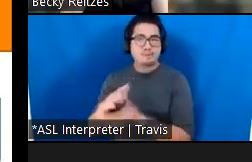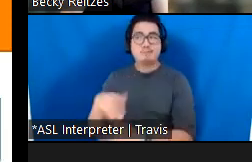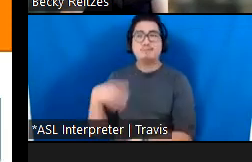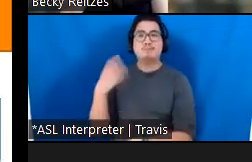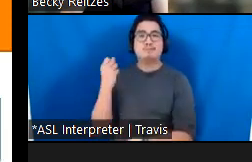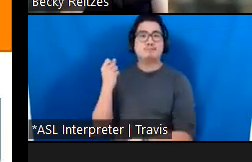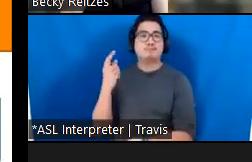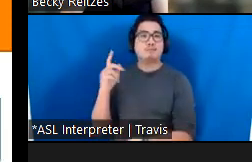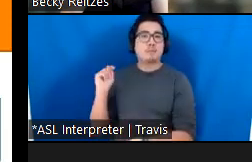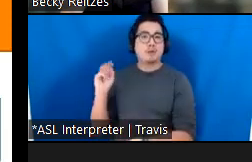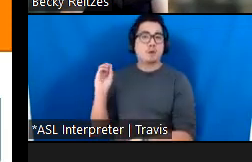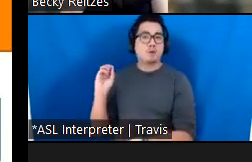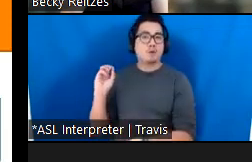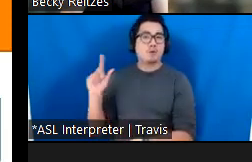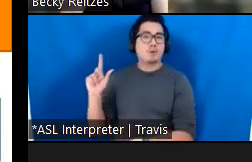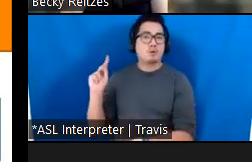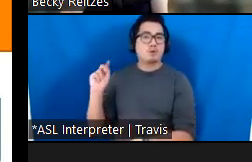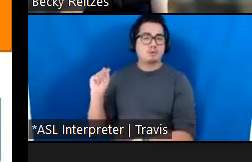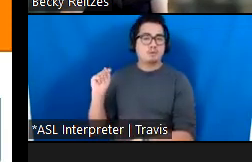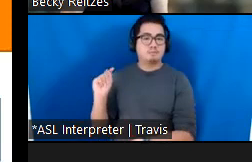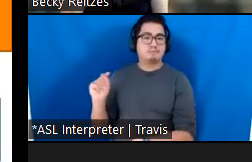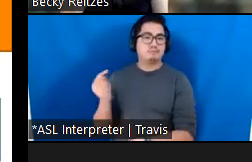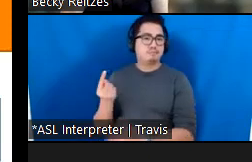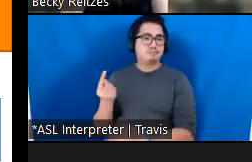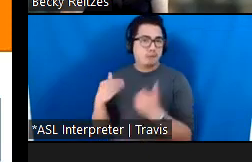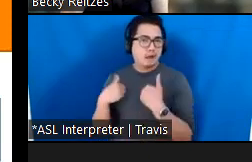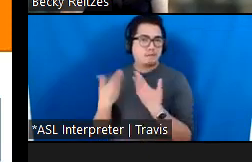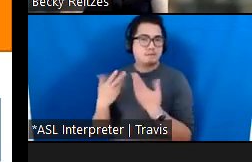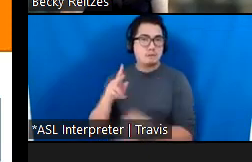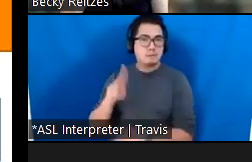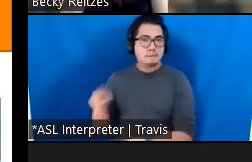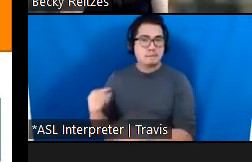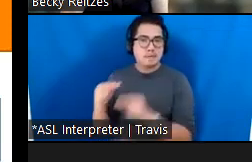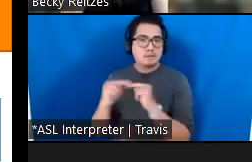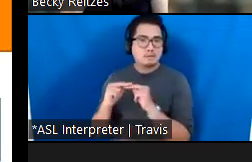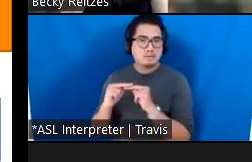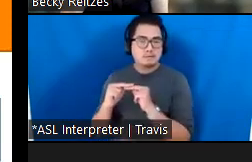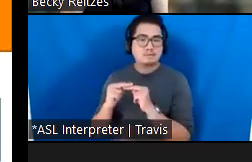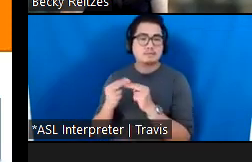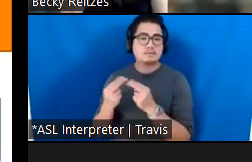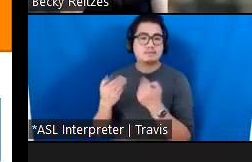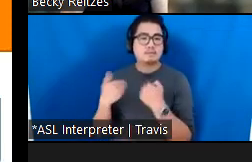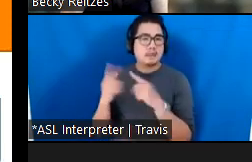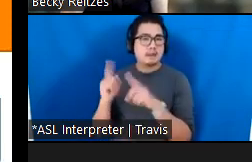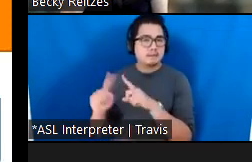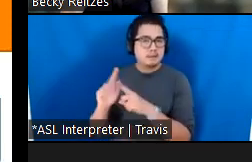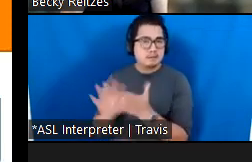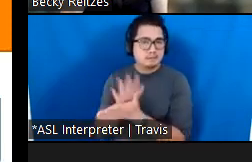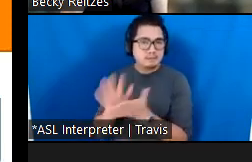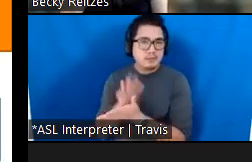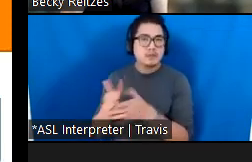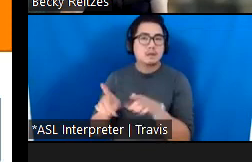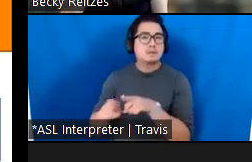in, we have a PowerPoint, we have different documents and like flyers that